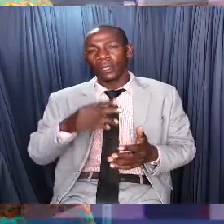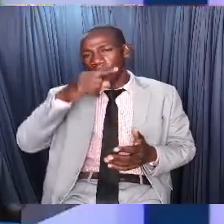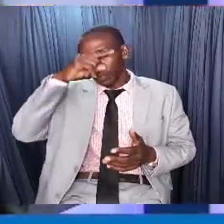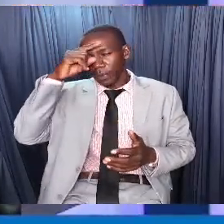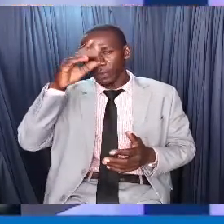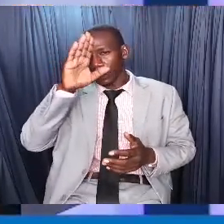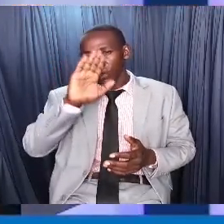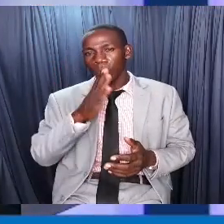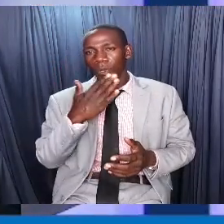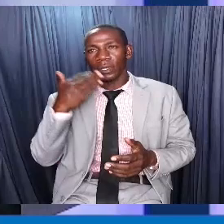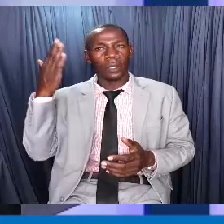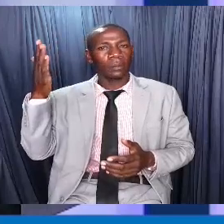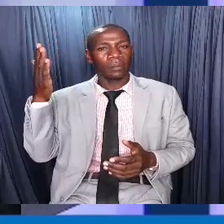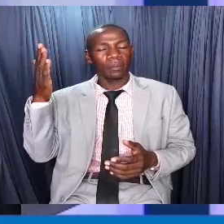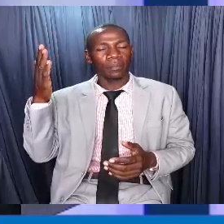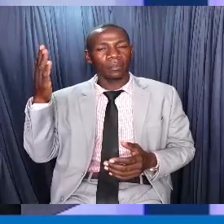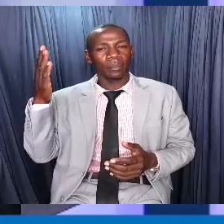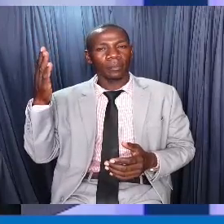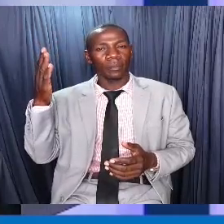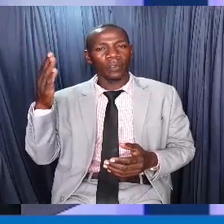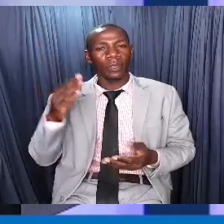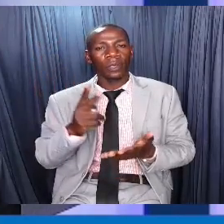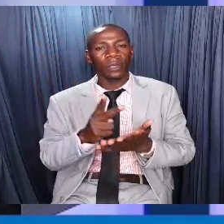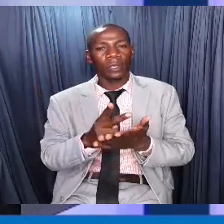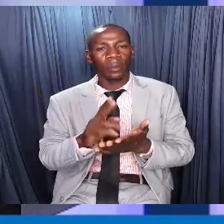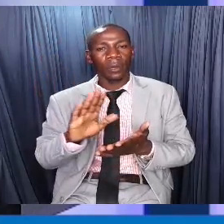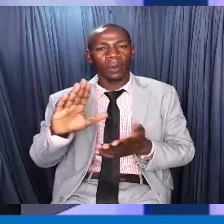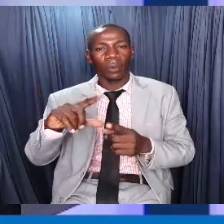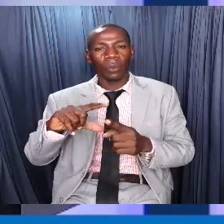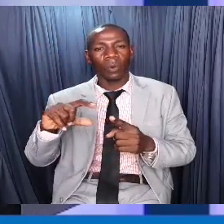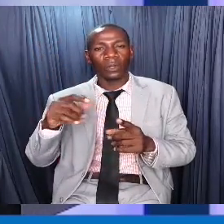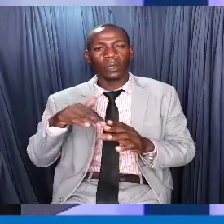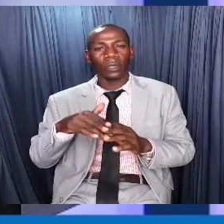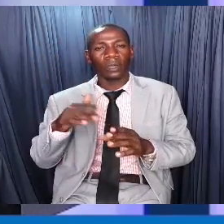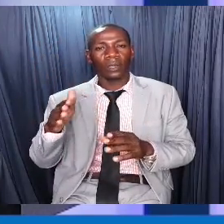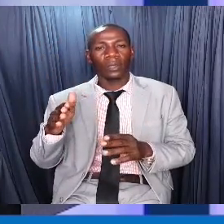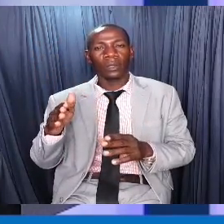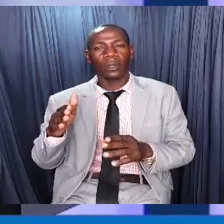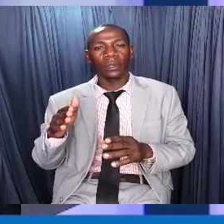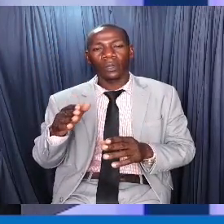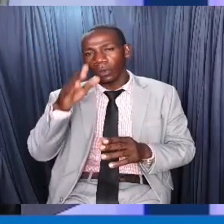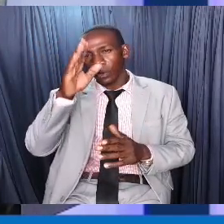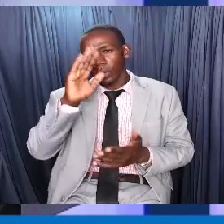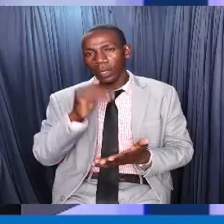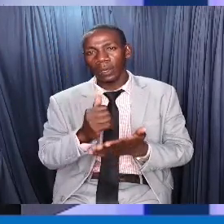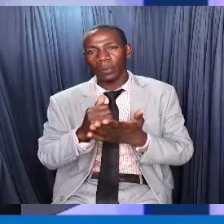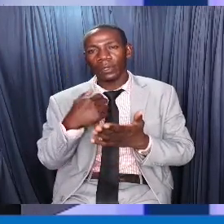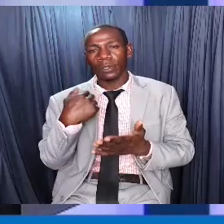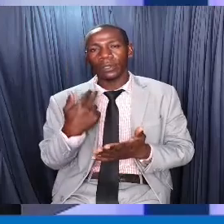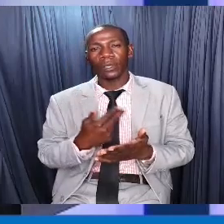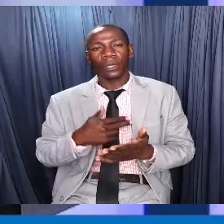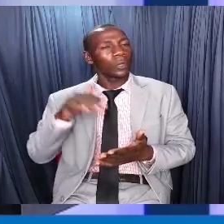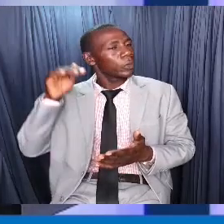Because if God has wanted and set his word in him, so God to enable